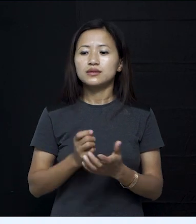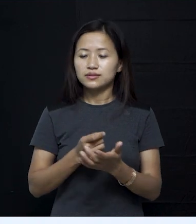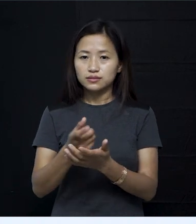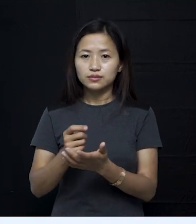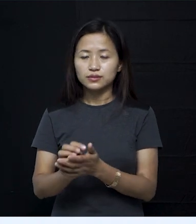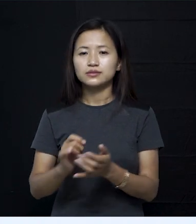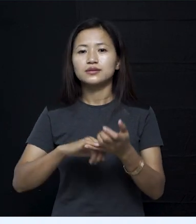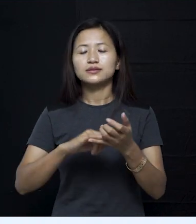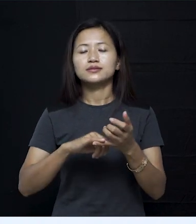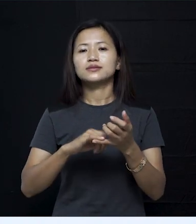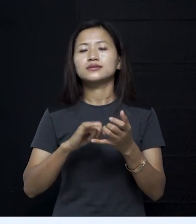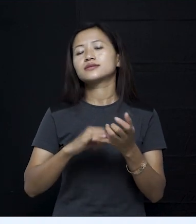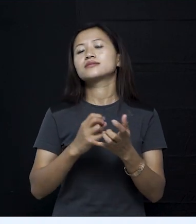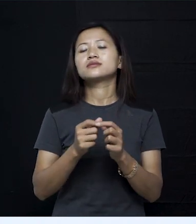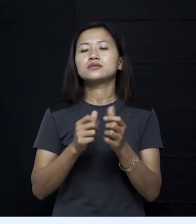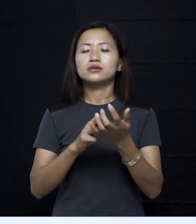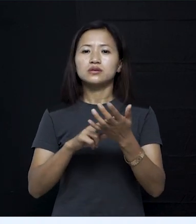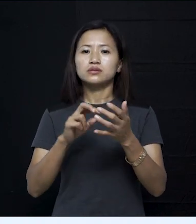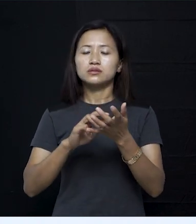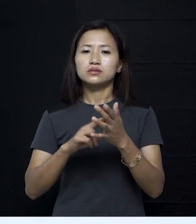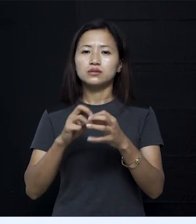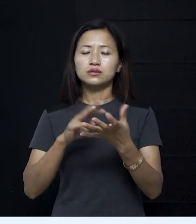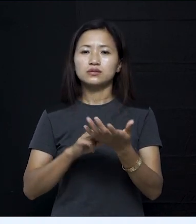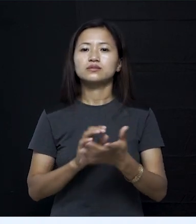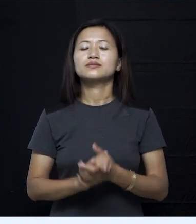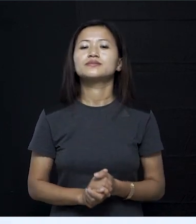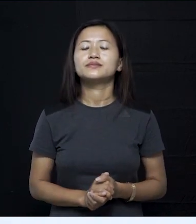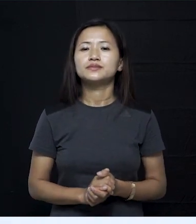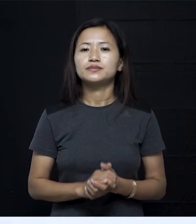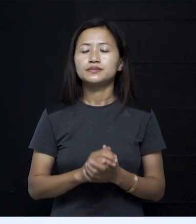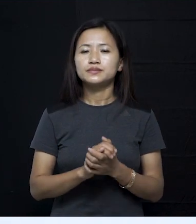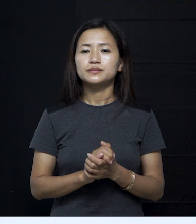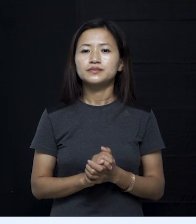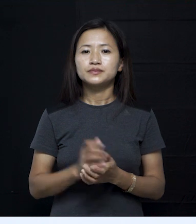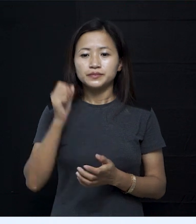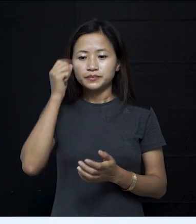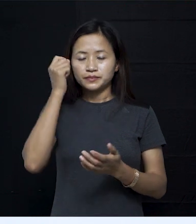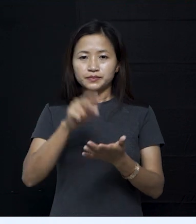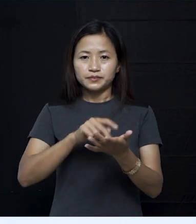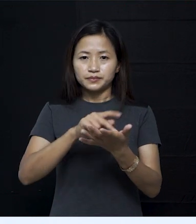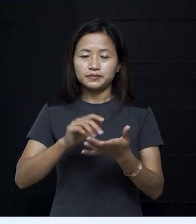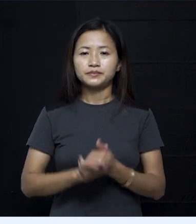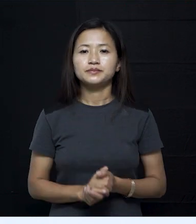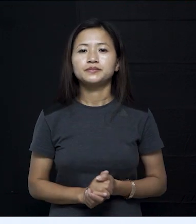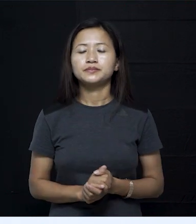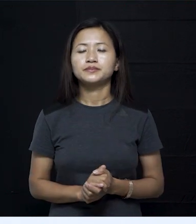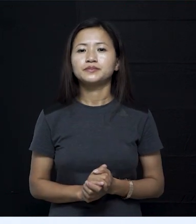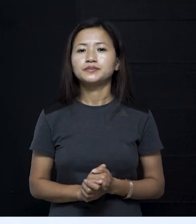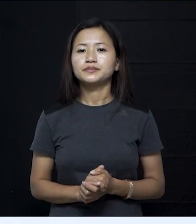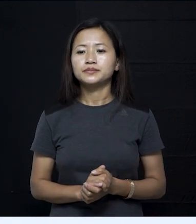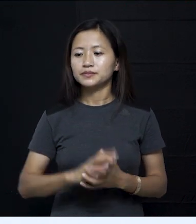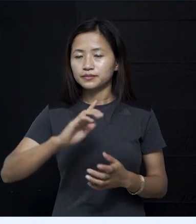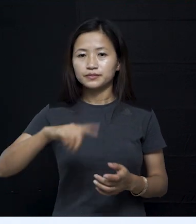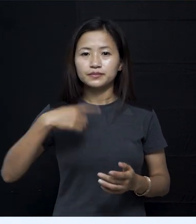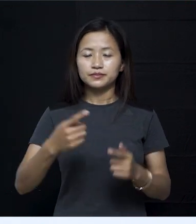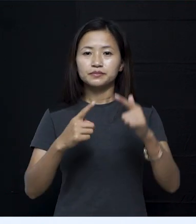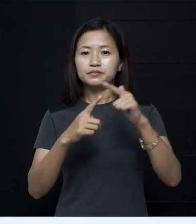this Zaid crops, or this is a short cropping season, and this Zaid cropping